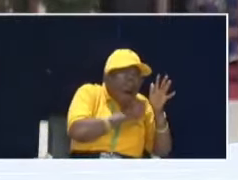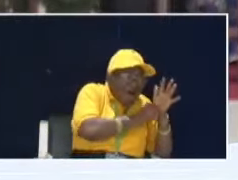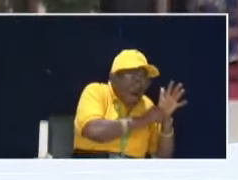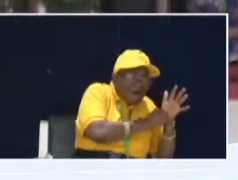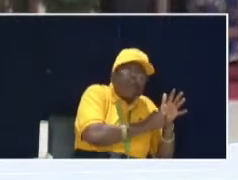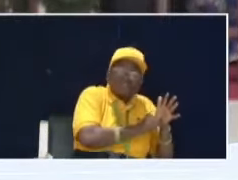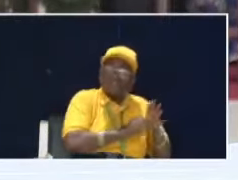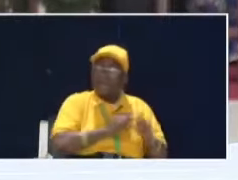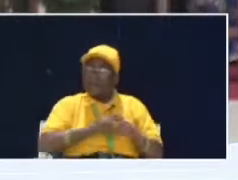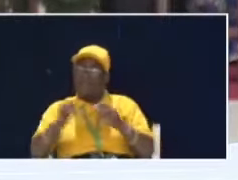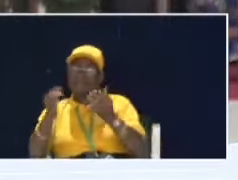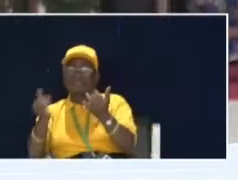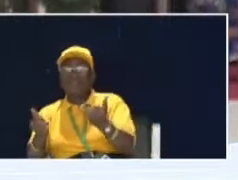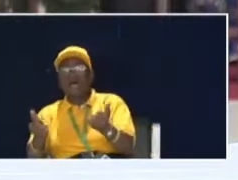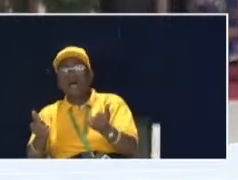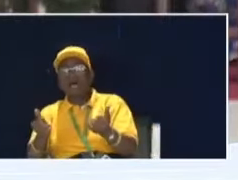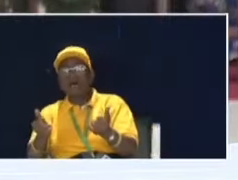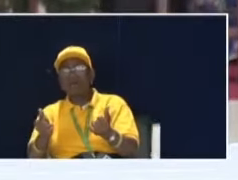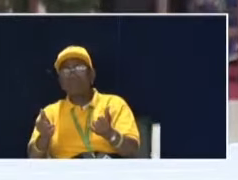But now,